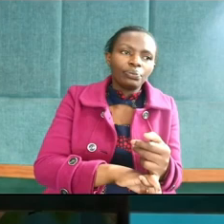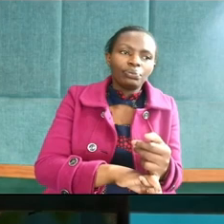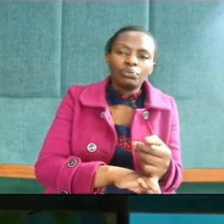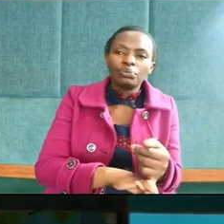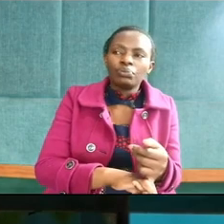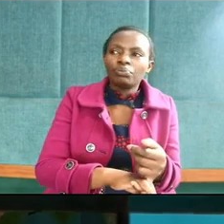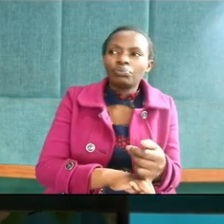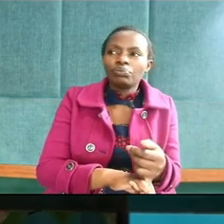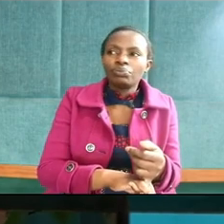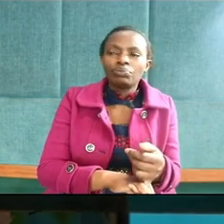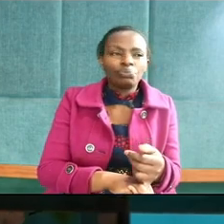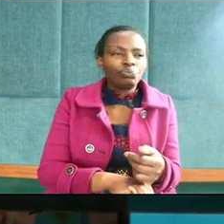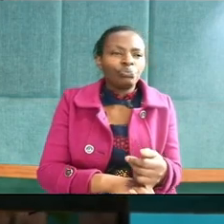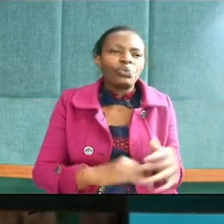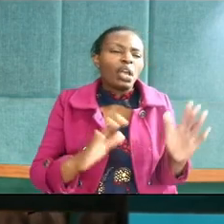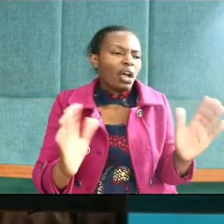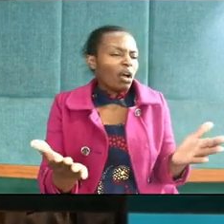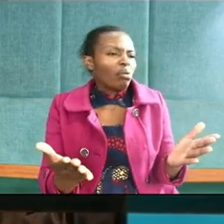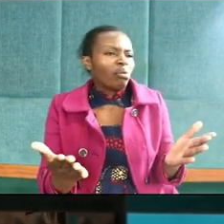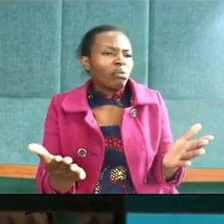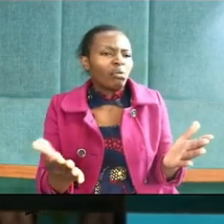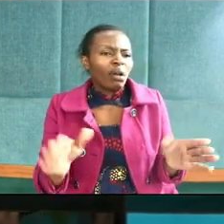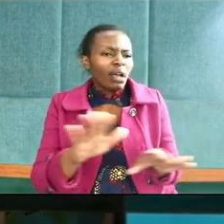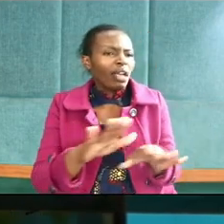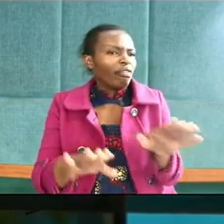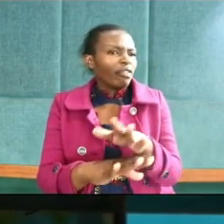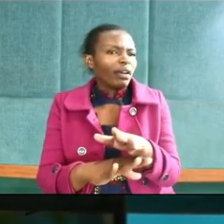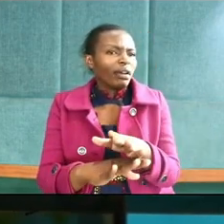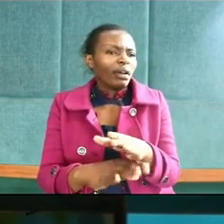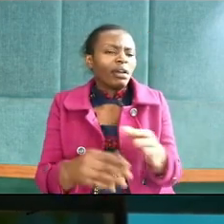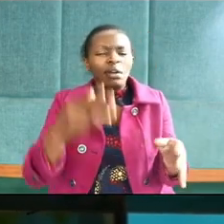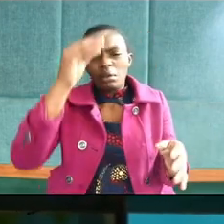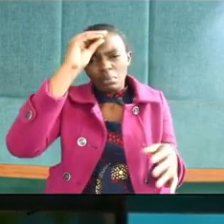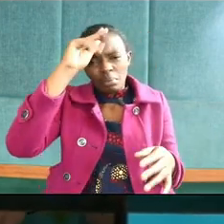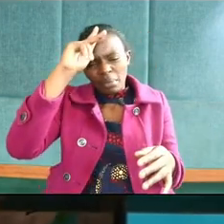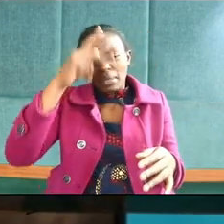No matter how much your parents can love you,